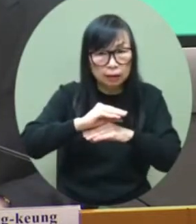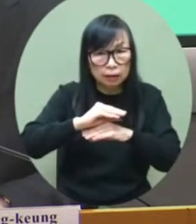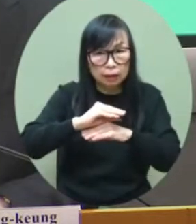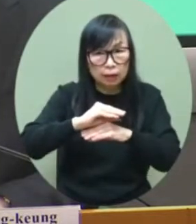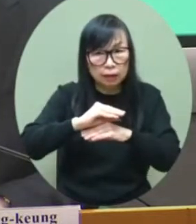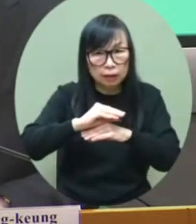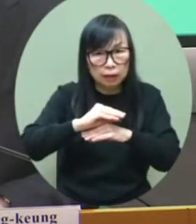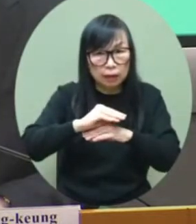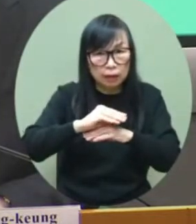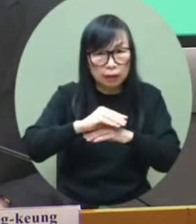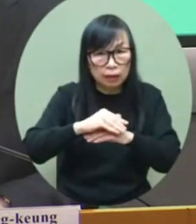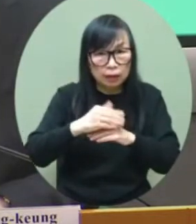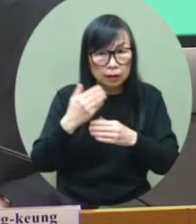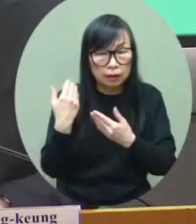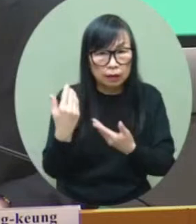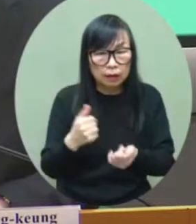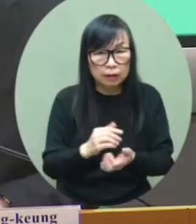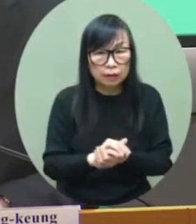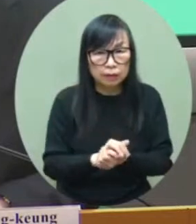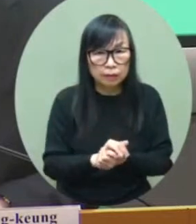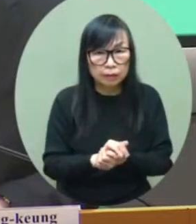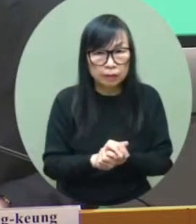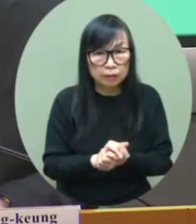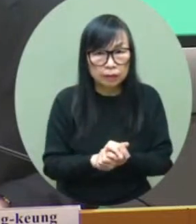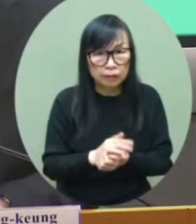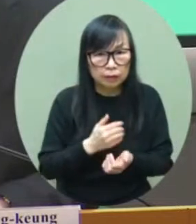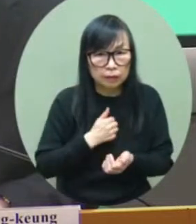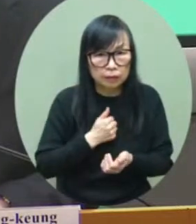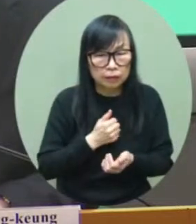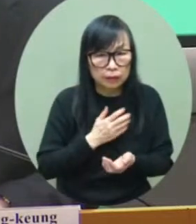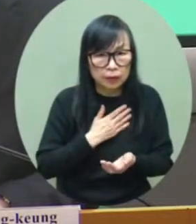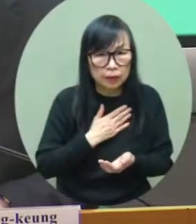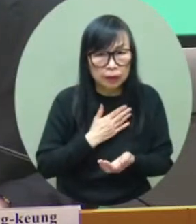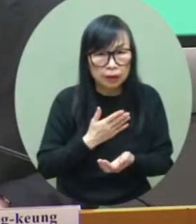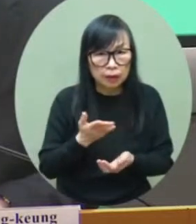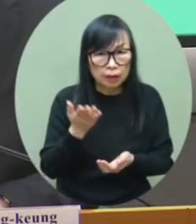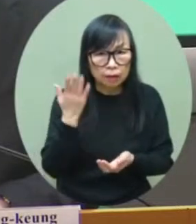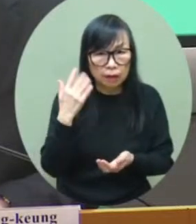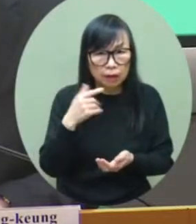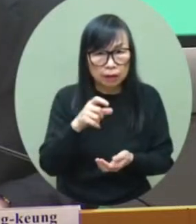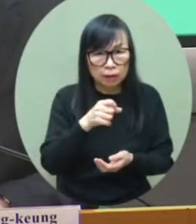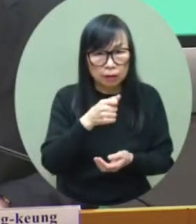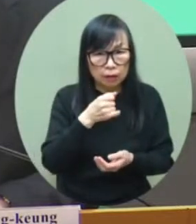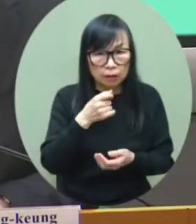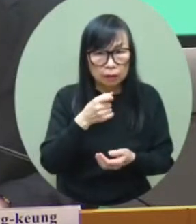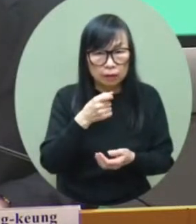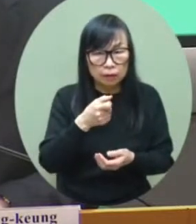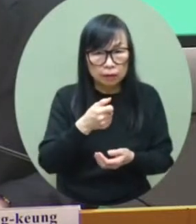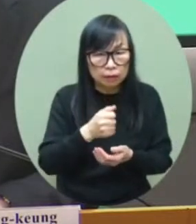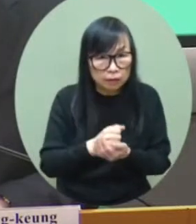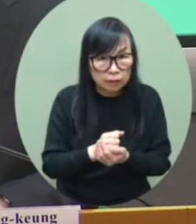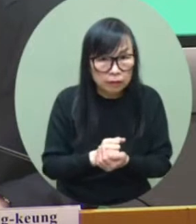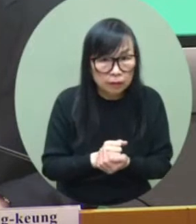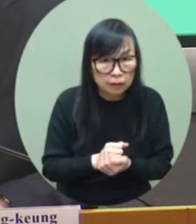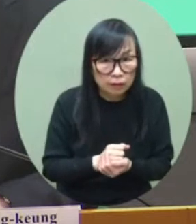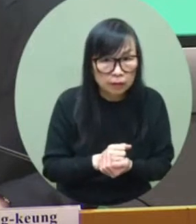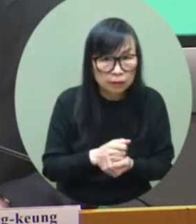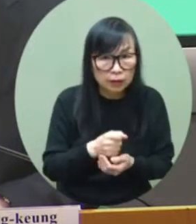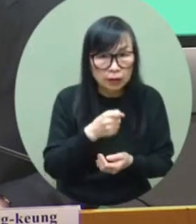it went to Fujian. And then to the west, went to Chengdu, Chongqing. So there were many,